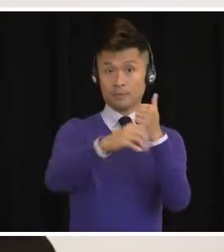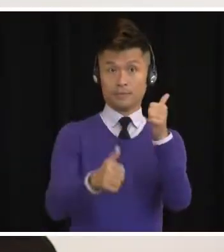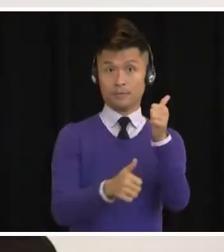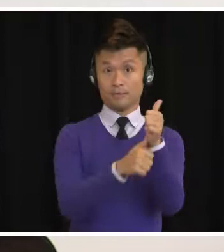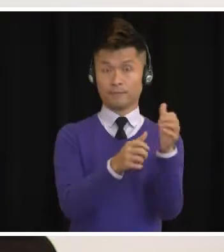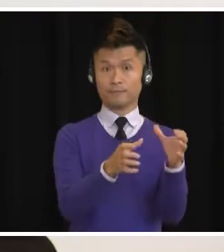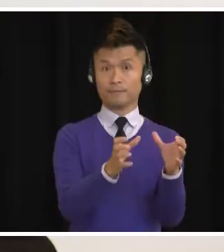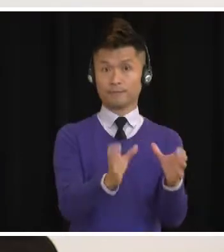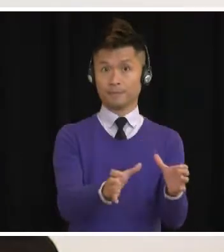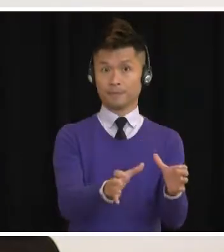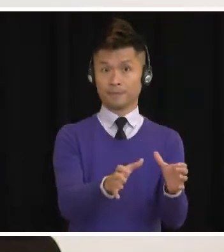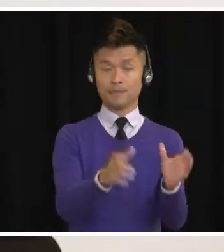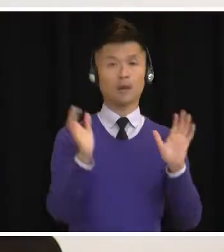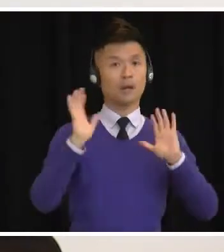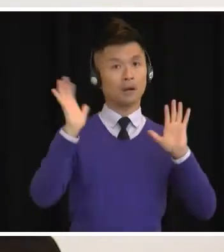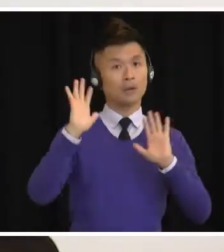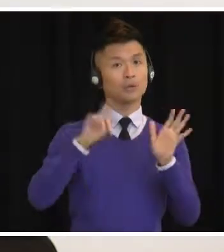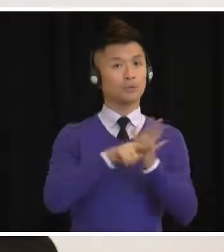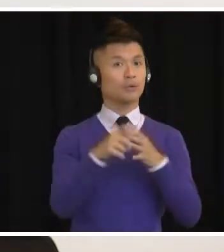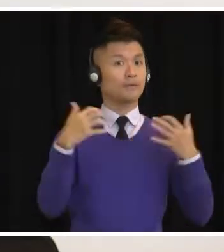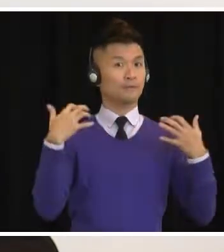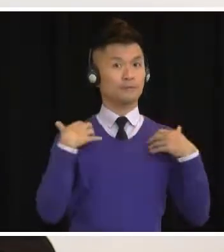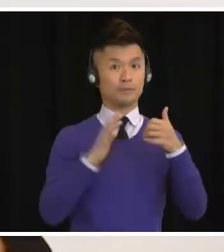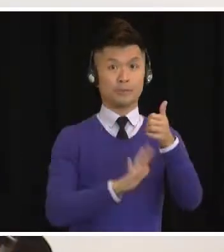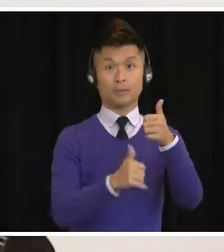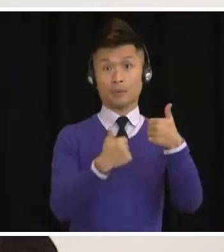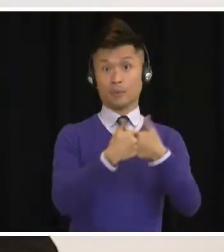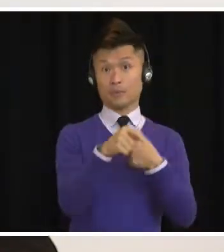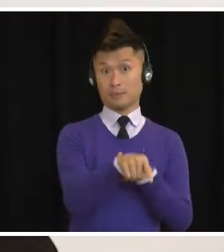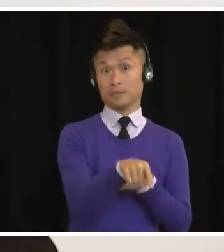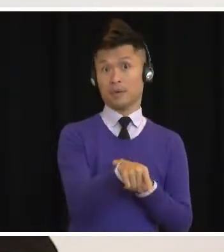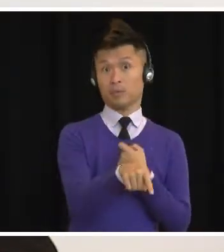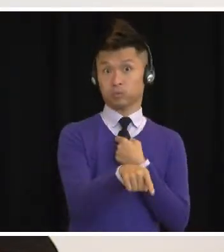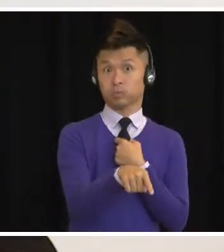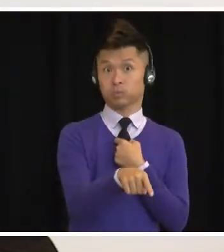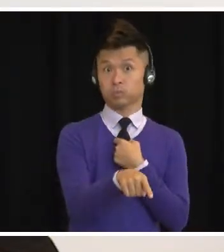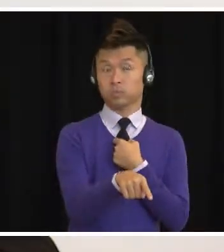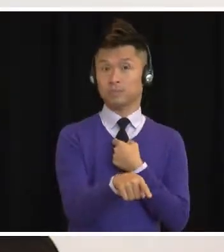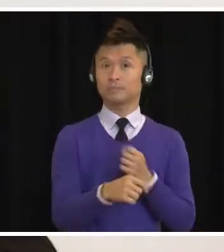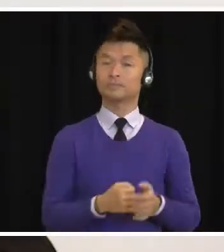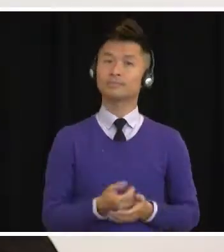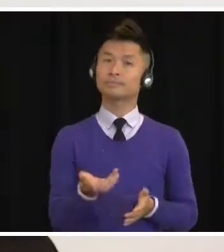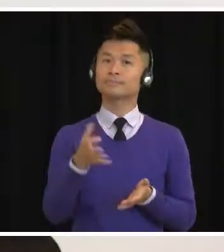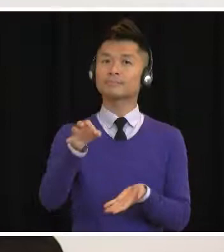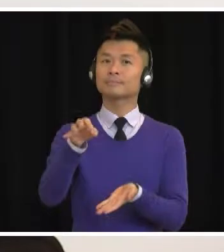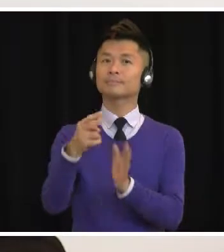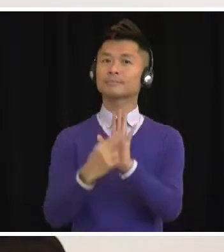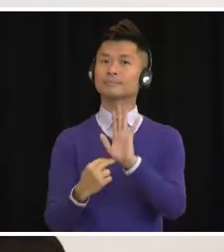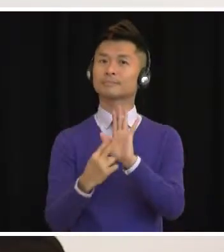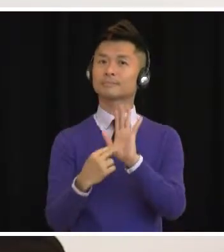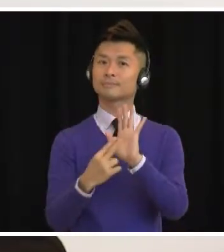for children, because the committee of the dealing with